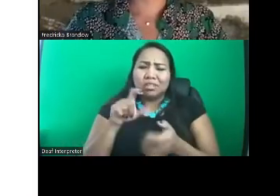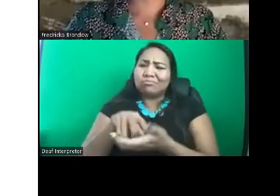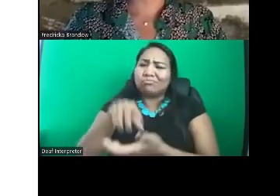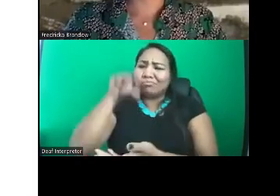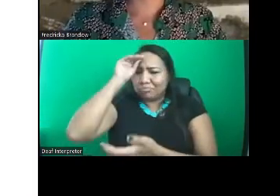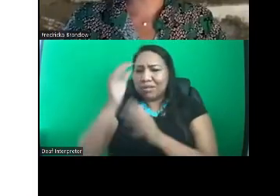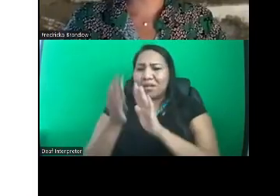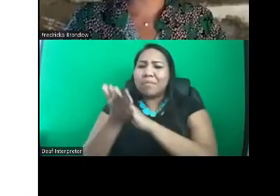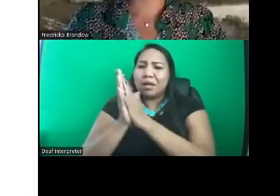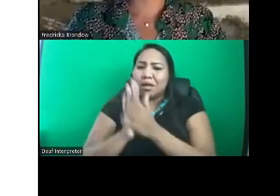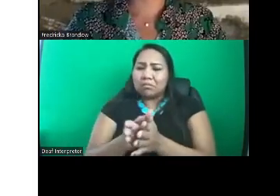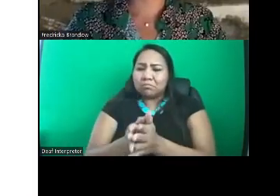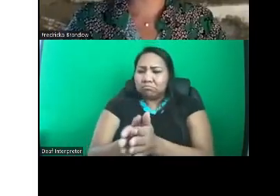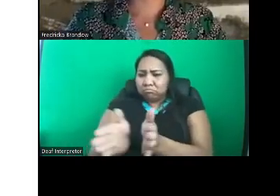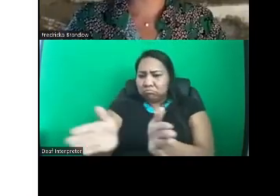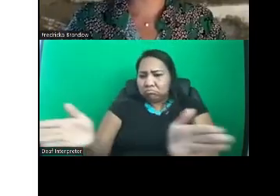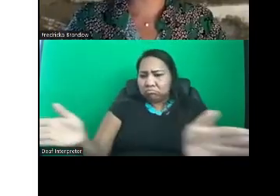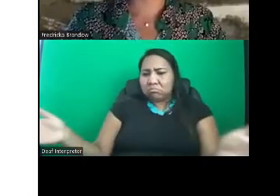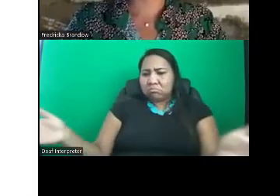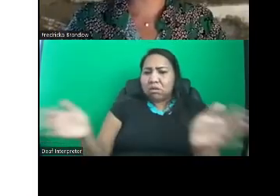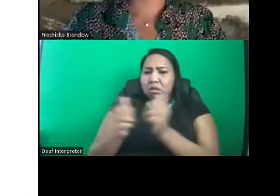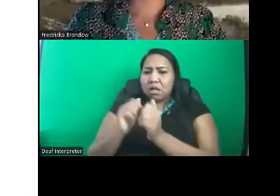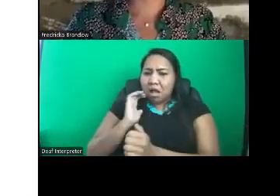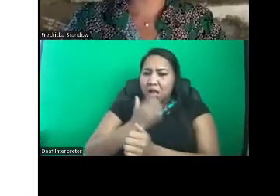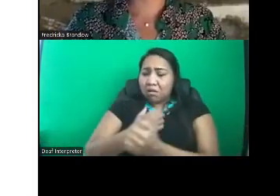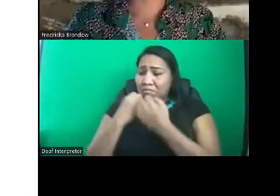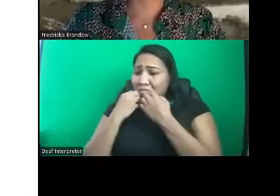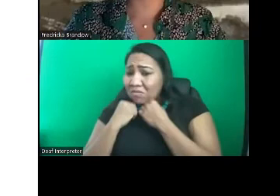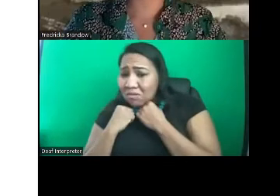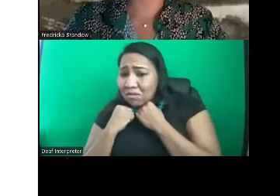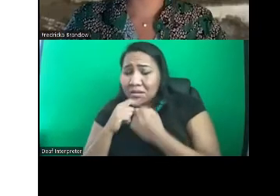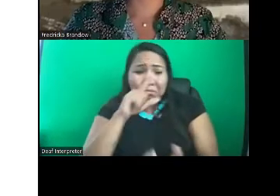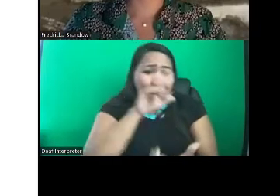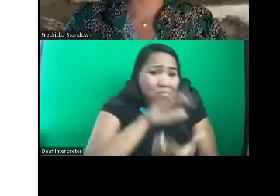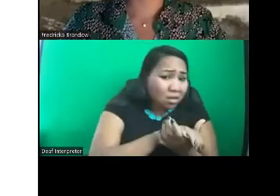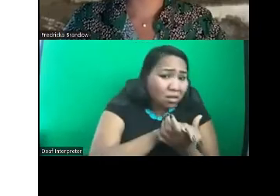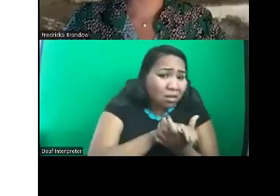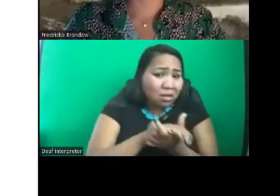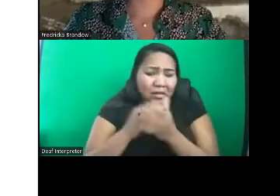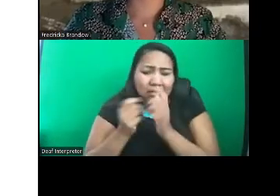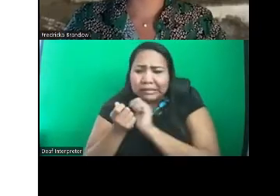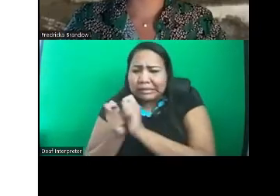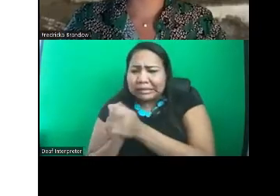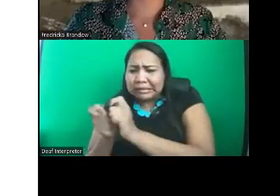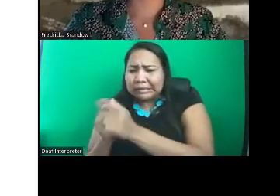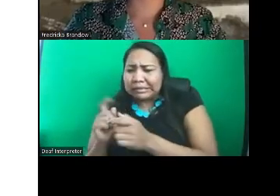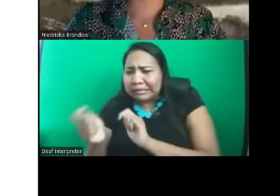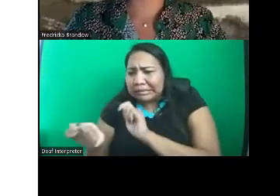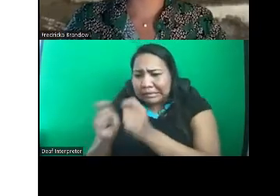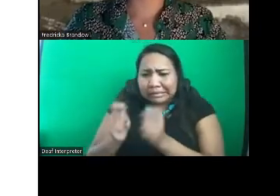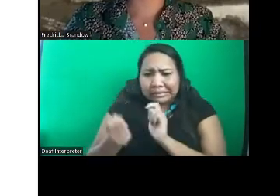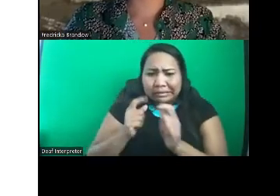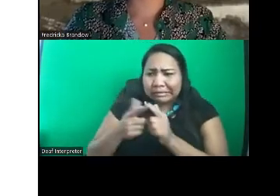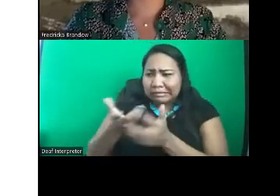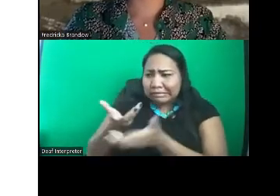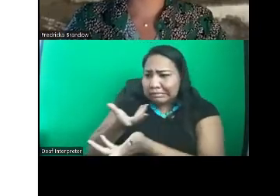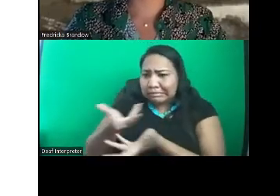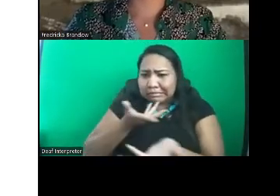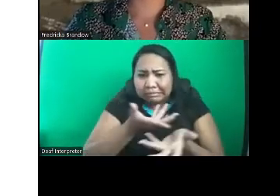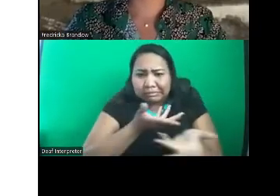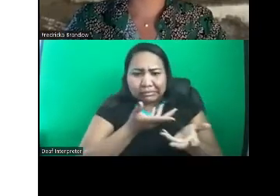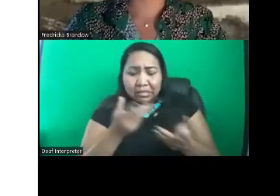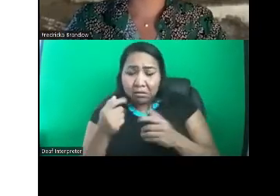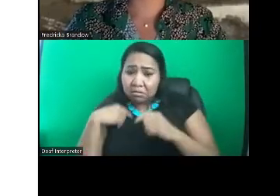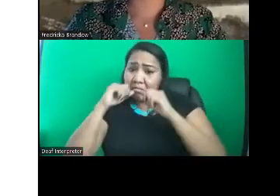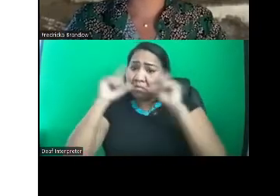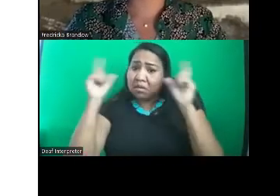beliefs and kind of go along with that. And surprisingly, or maybe it isn't, we're all